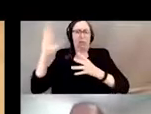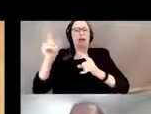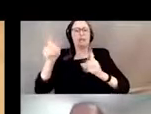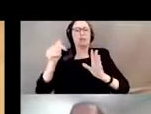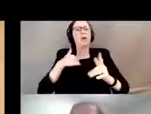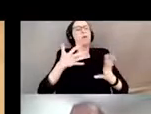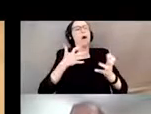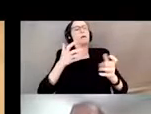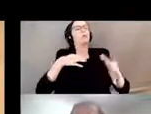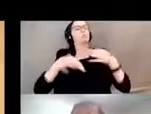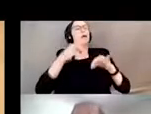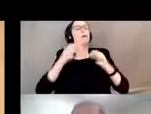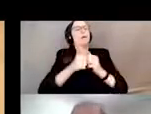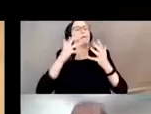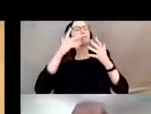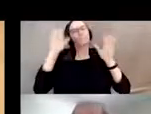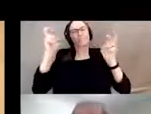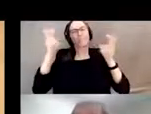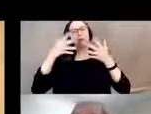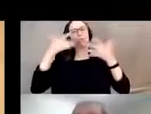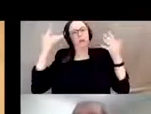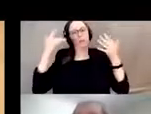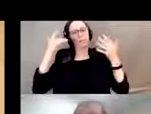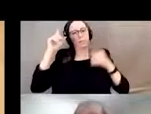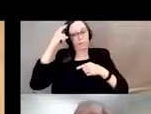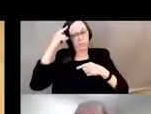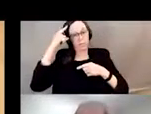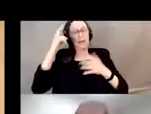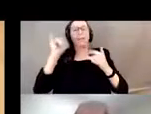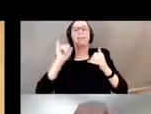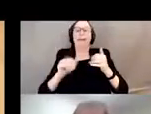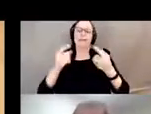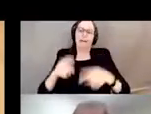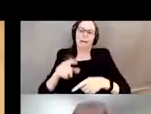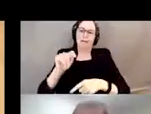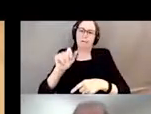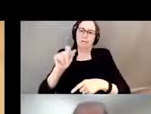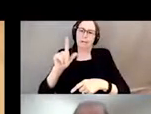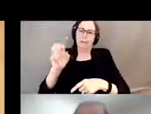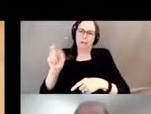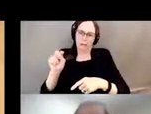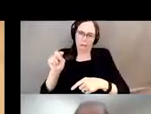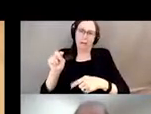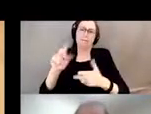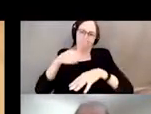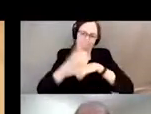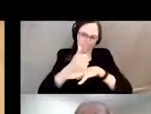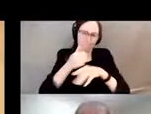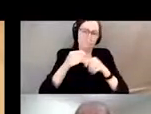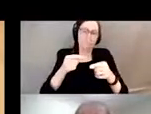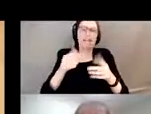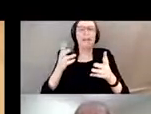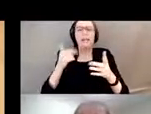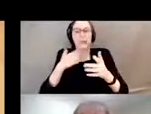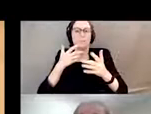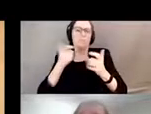government in its place. This is how the Taliban comes into power, is Pakistan is one of the big financiers and weapons